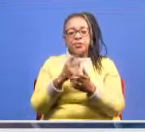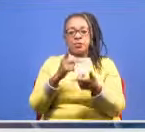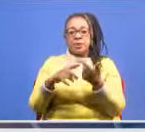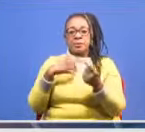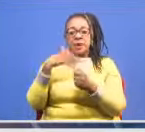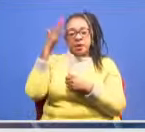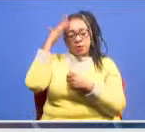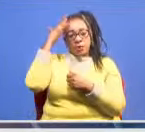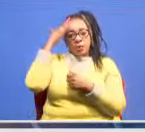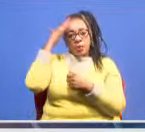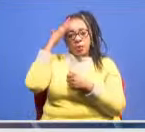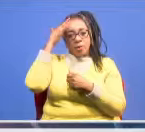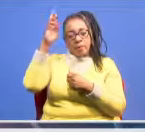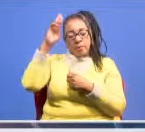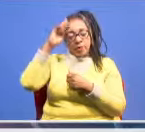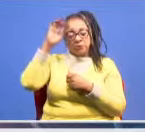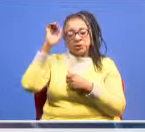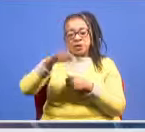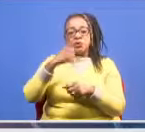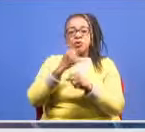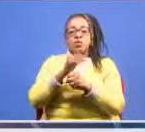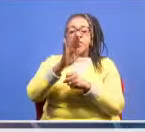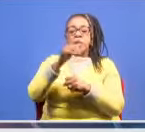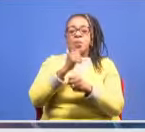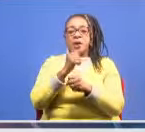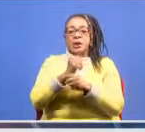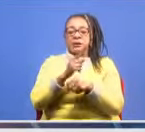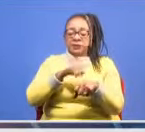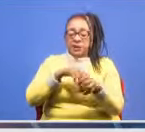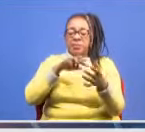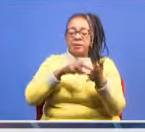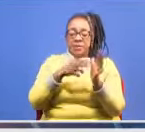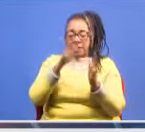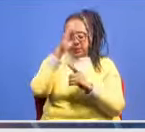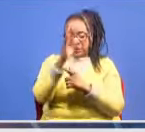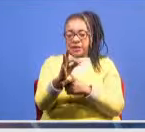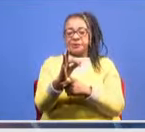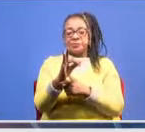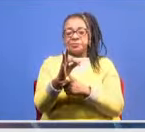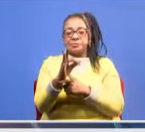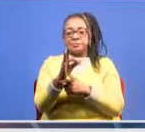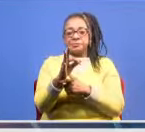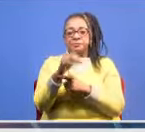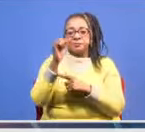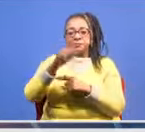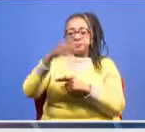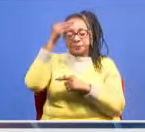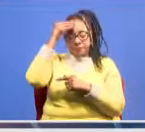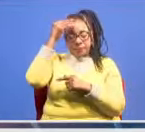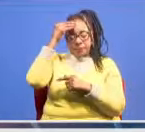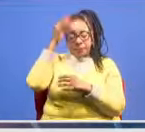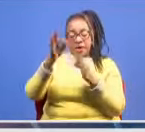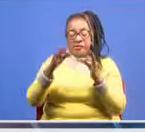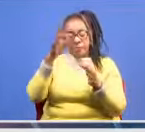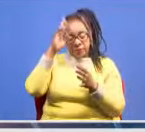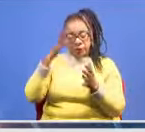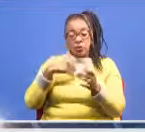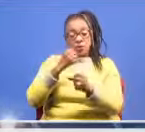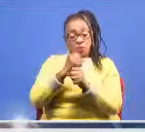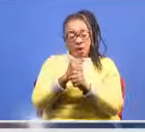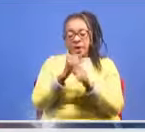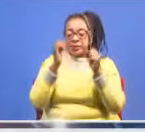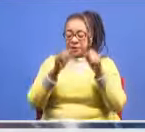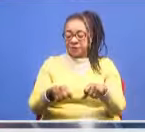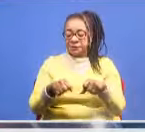police can do their work when they mean it. And this is one of the examples that you can learn, that if police want to do their work, they will do it. The